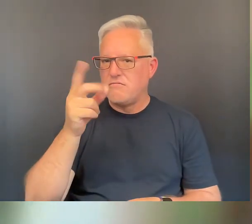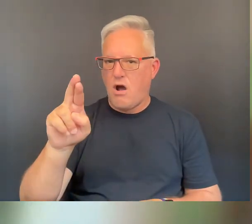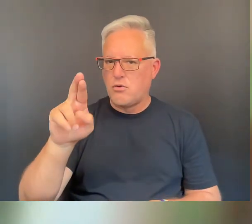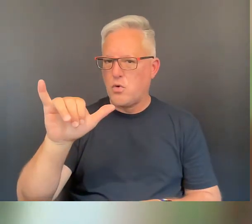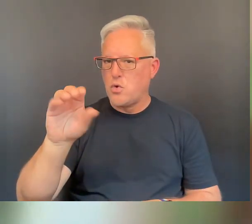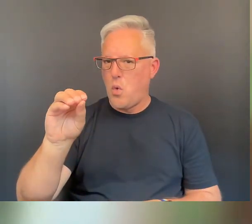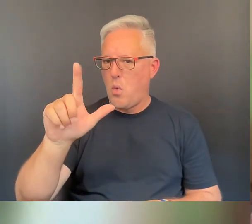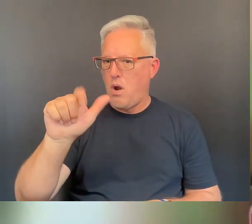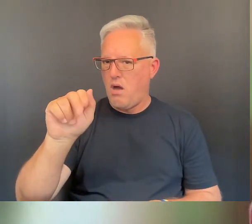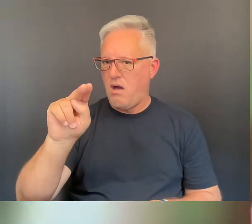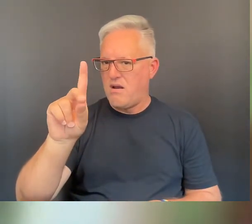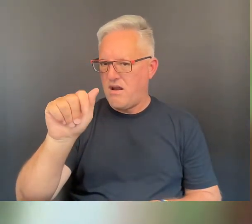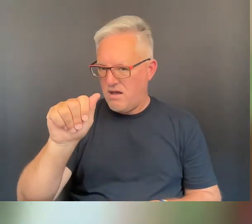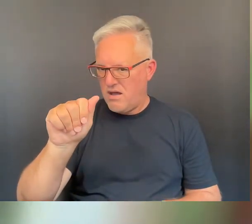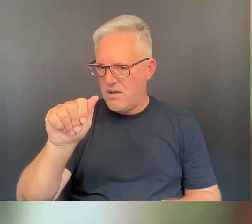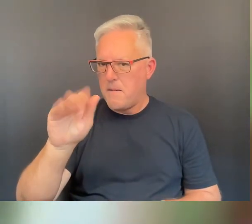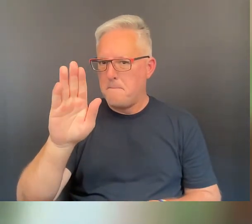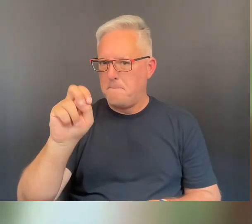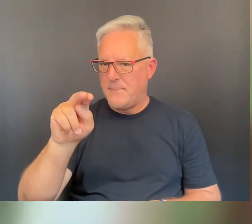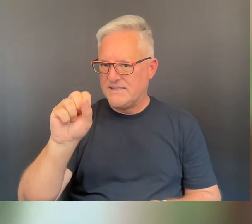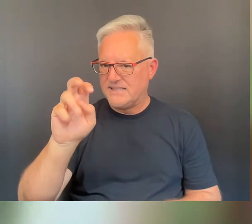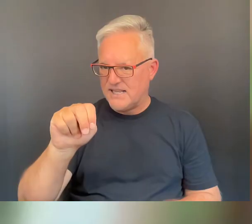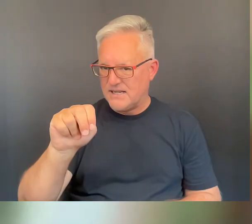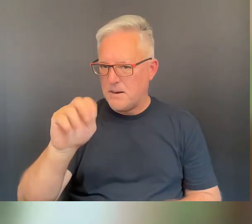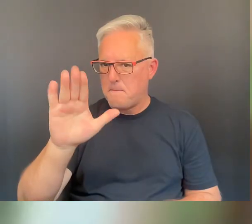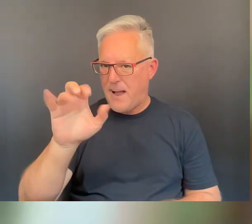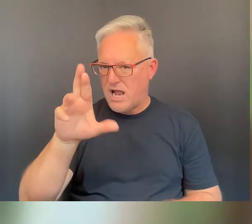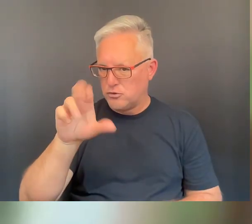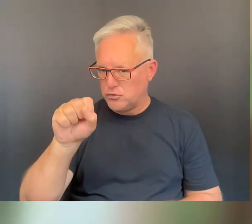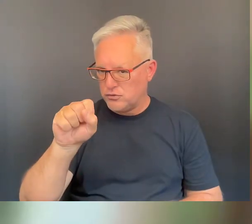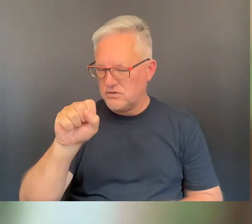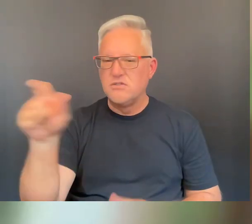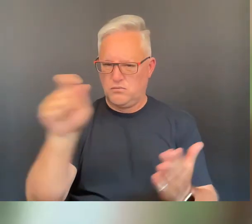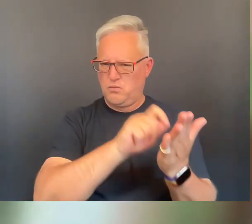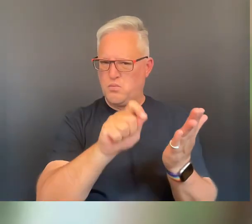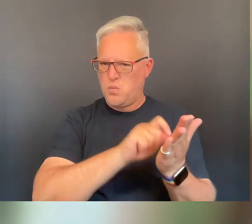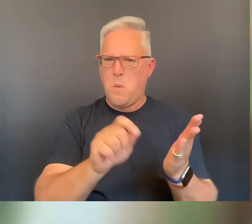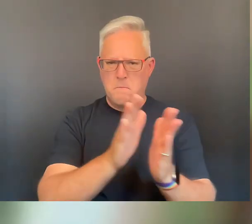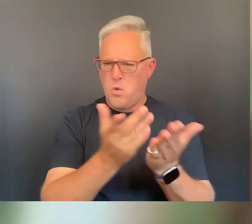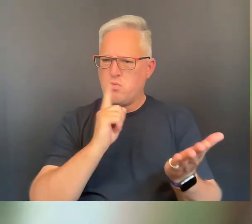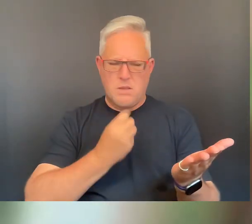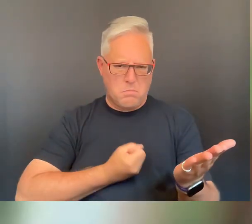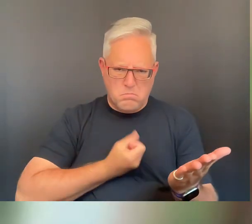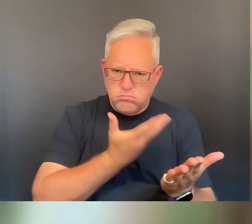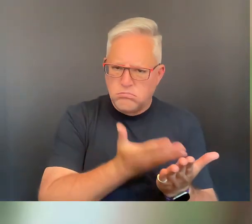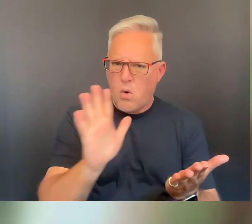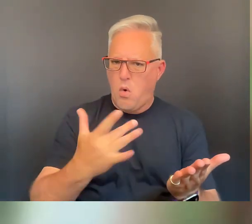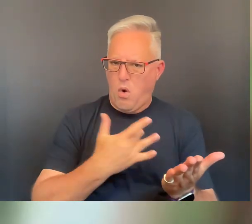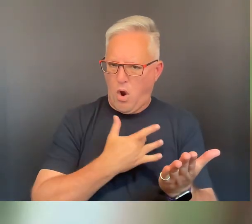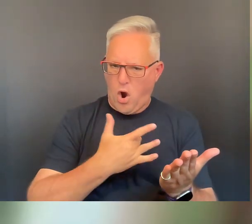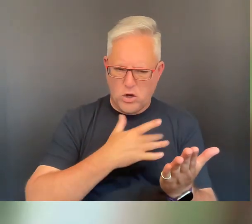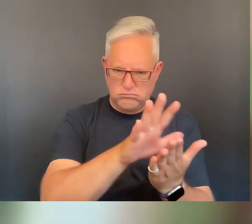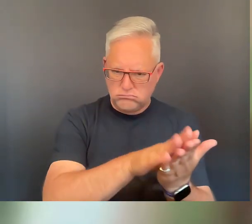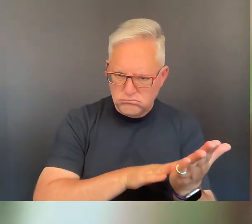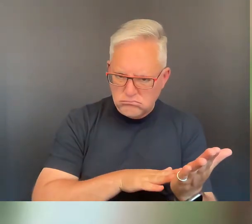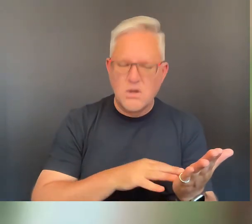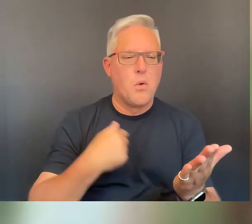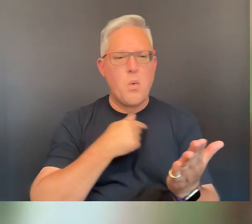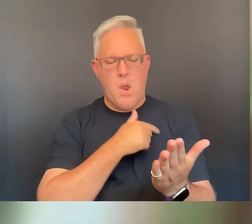She poured her heart into this book. So we're gonna take what she gave